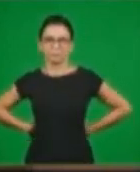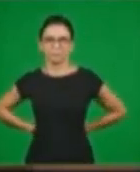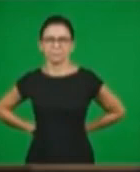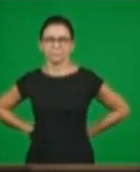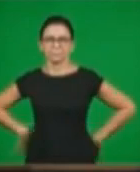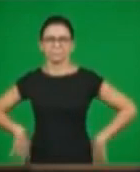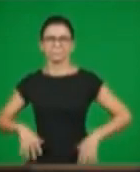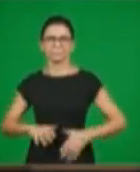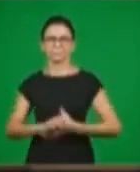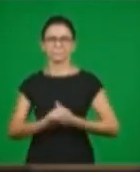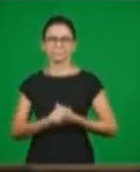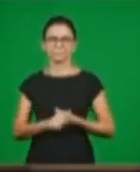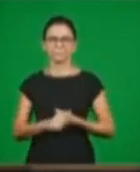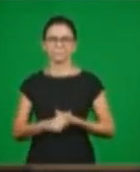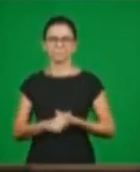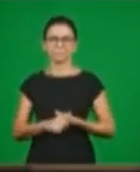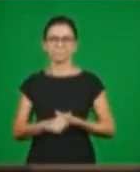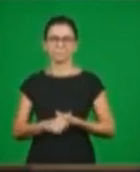at his side.